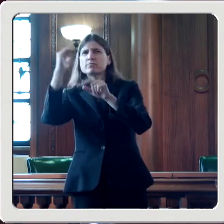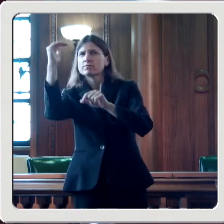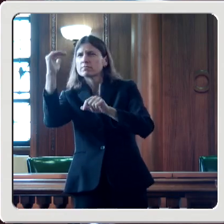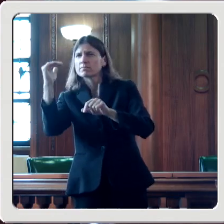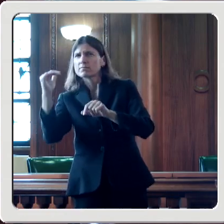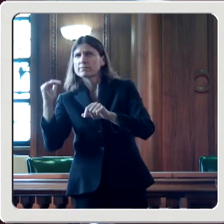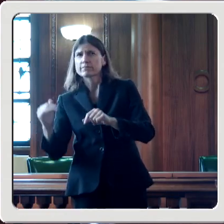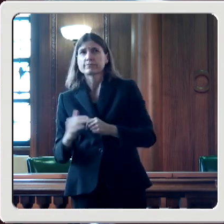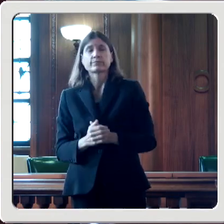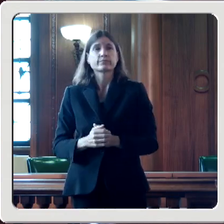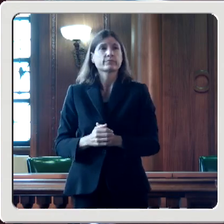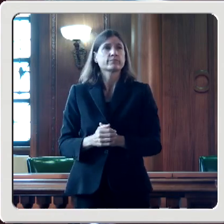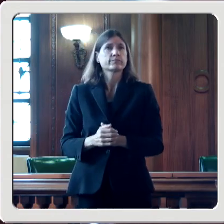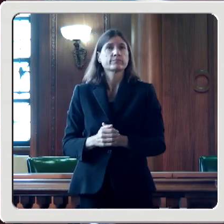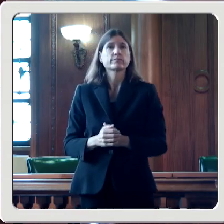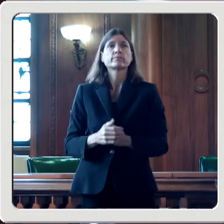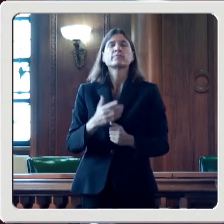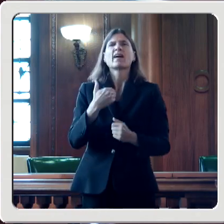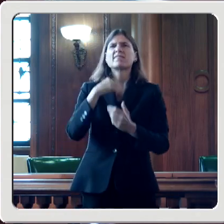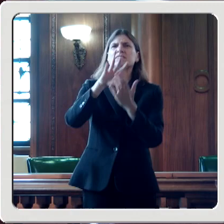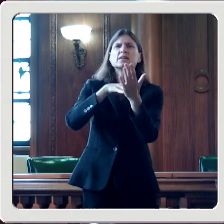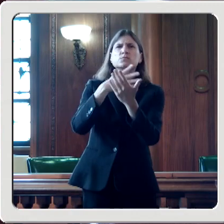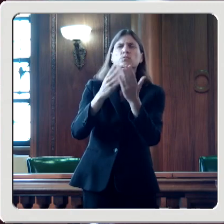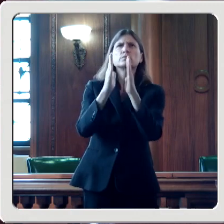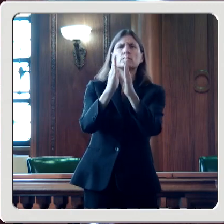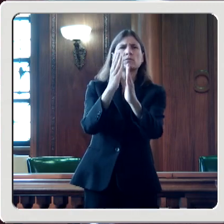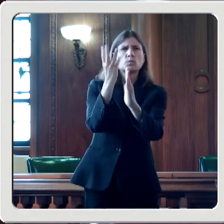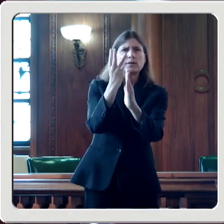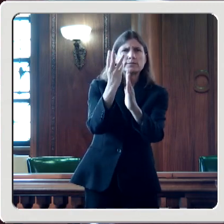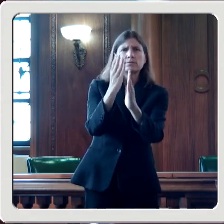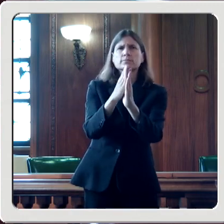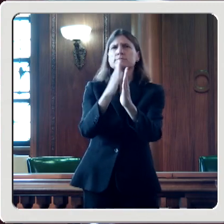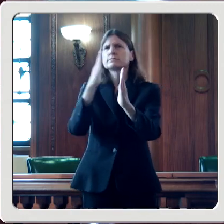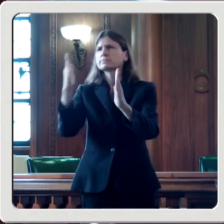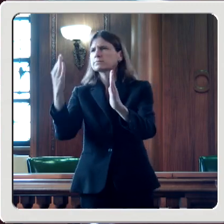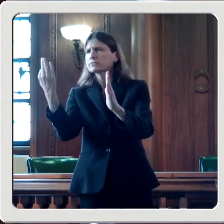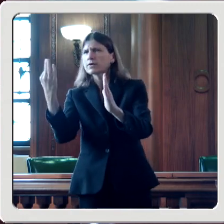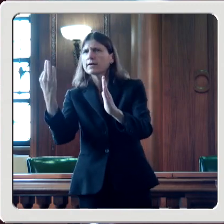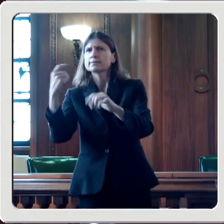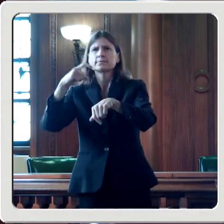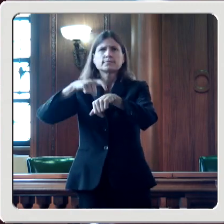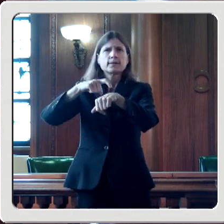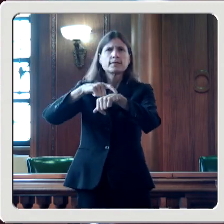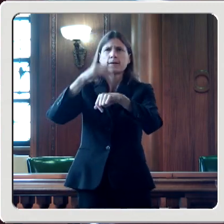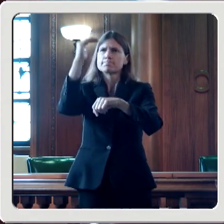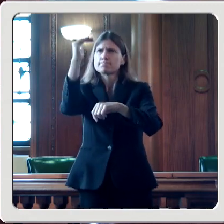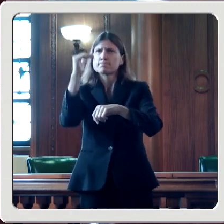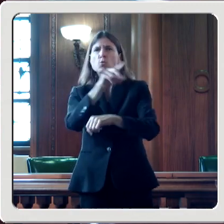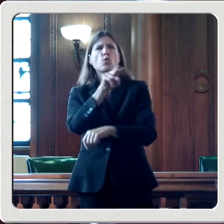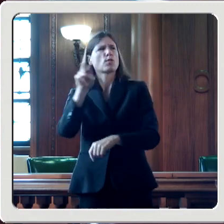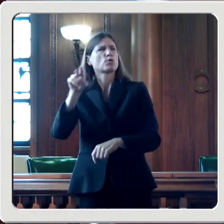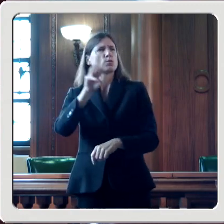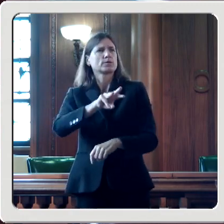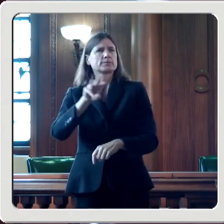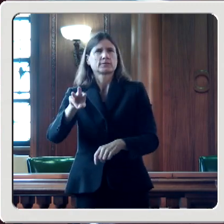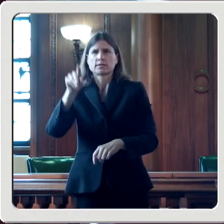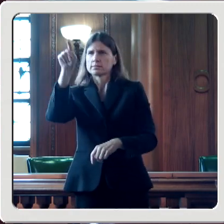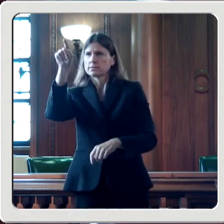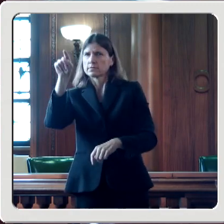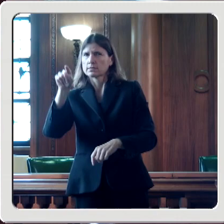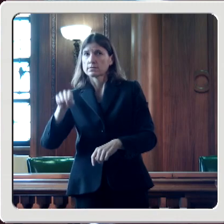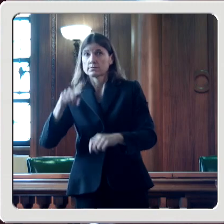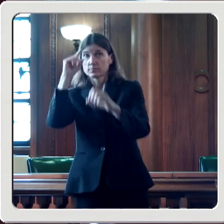Central High School will be next Friday, September 4th, 3 to 6 p.m. Again, I urge you